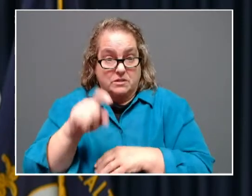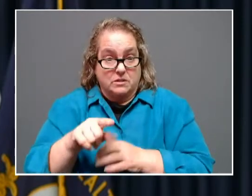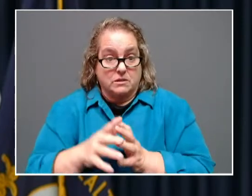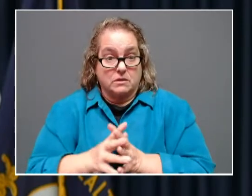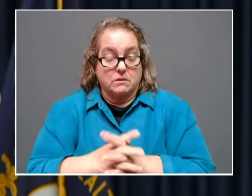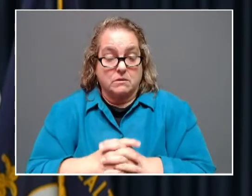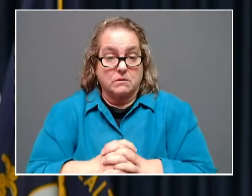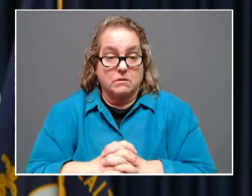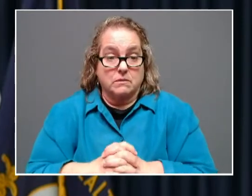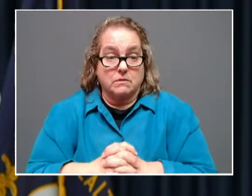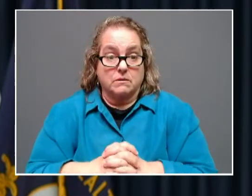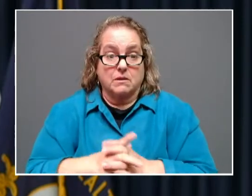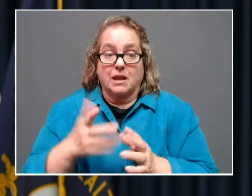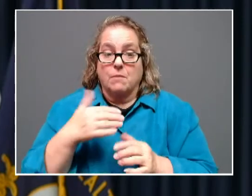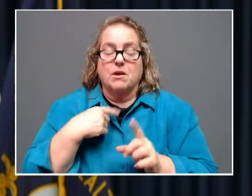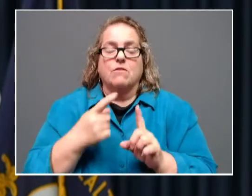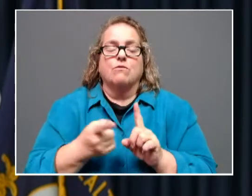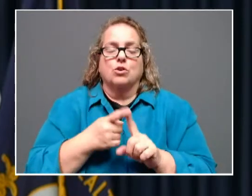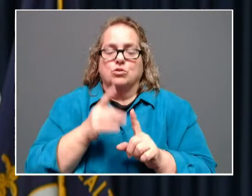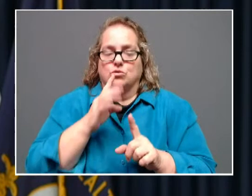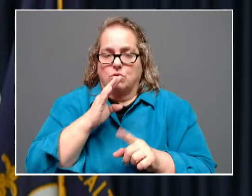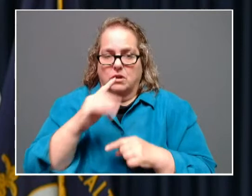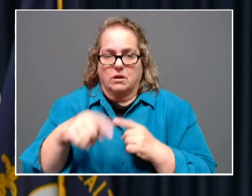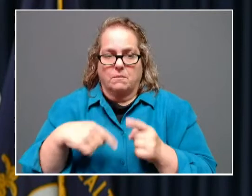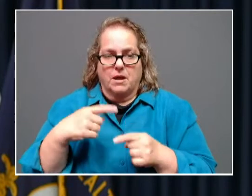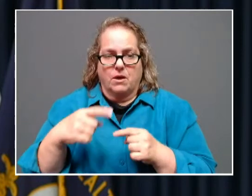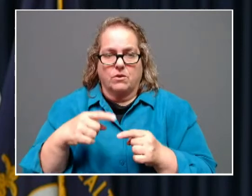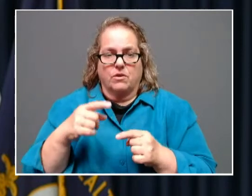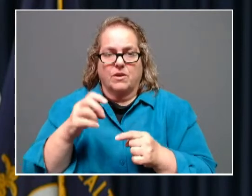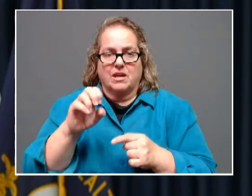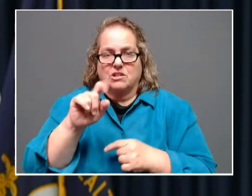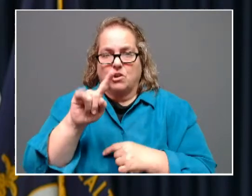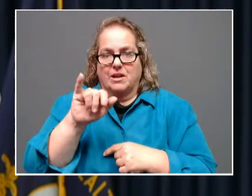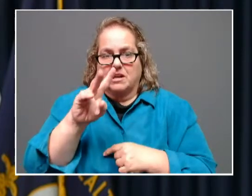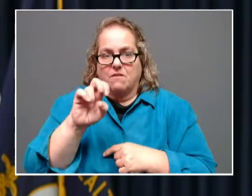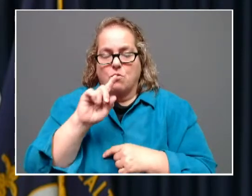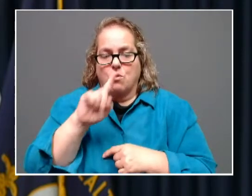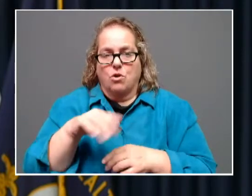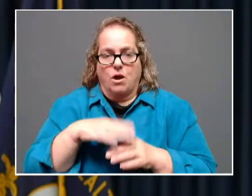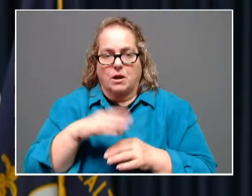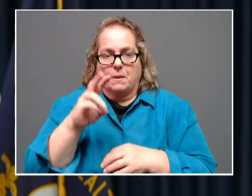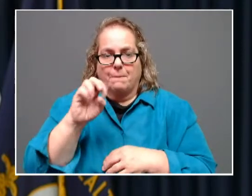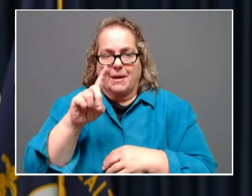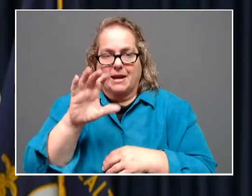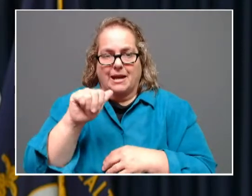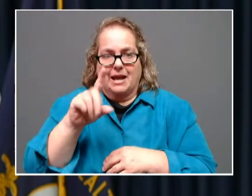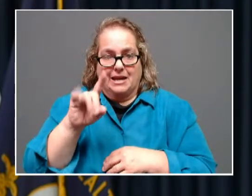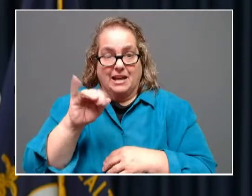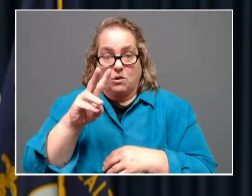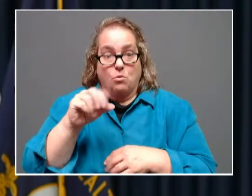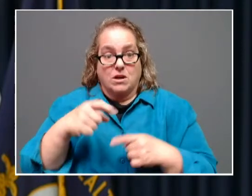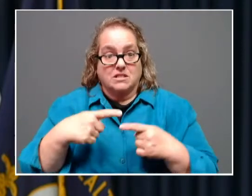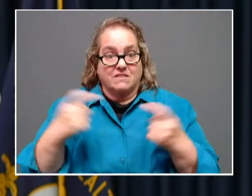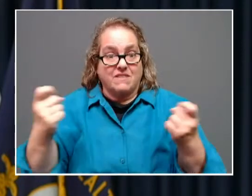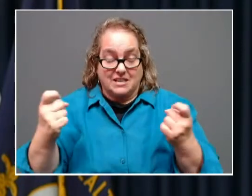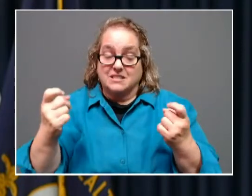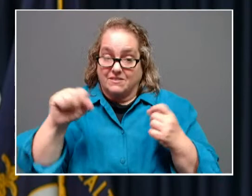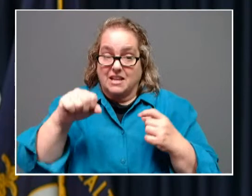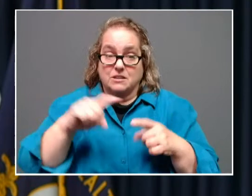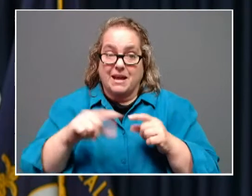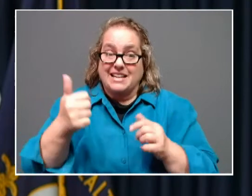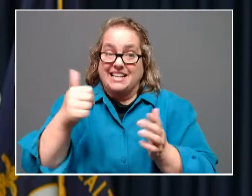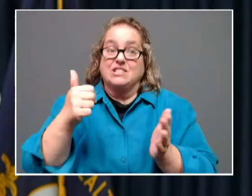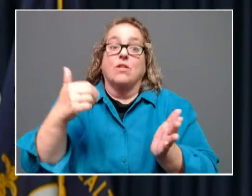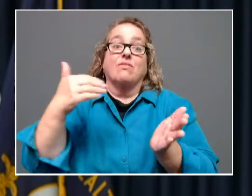first talk about the executive order on Medicaid. It may be divisive, but tens of thousands of people are alive because of it.